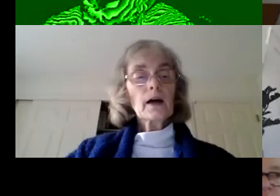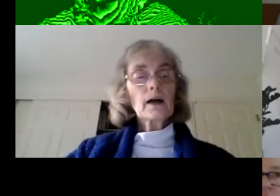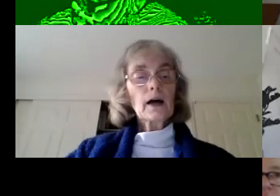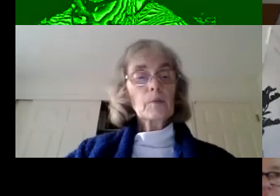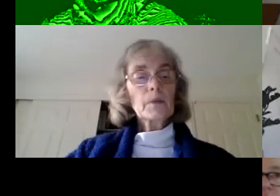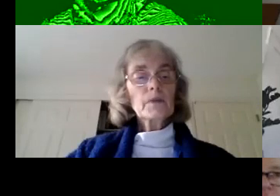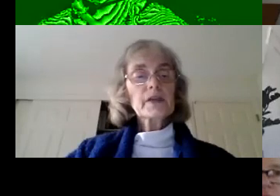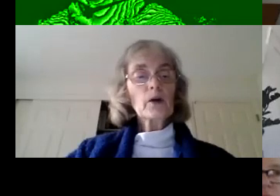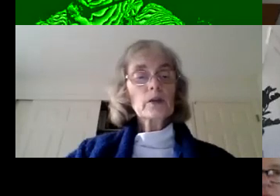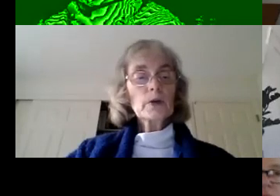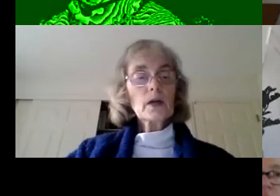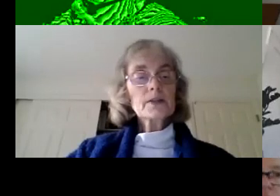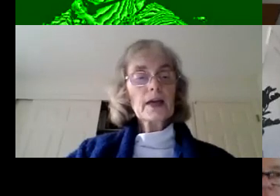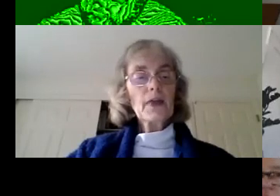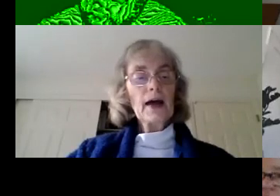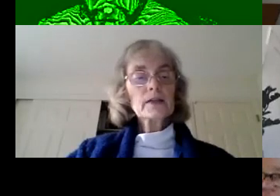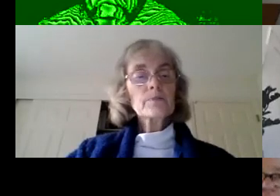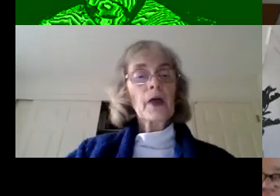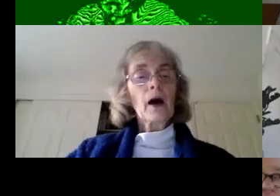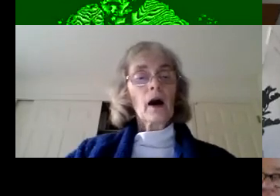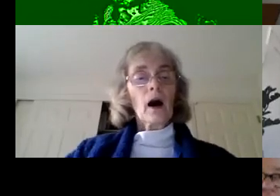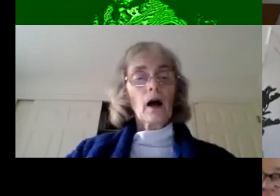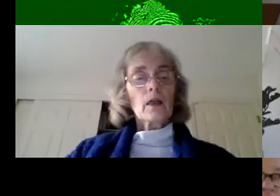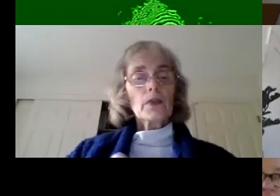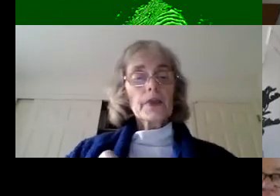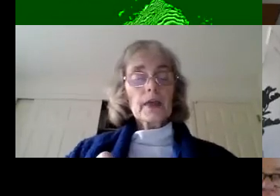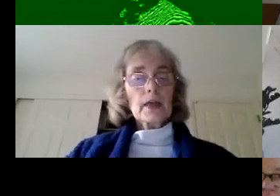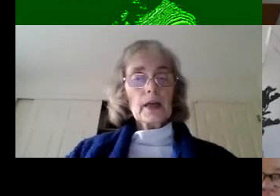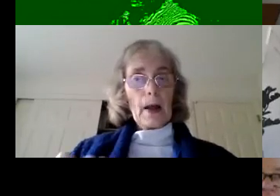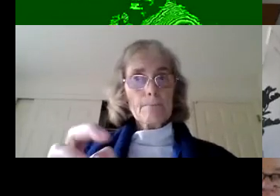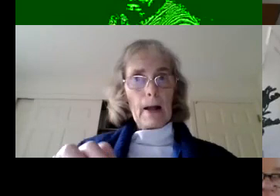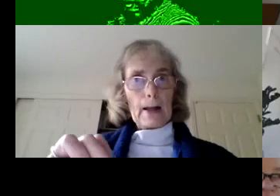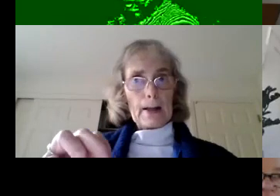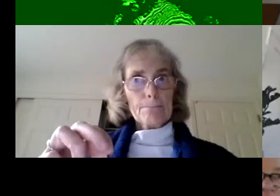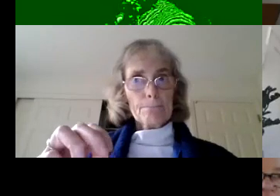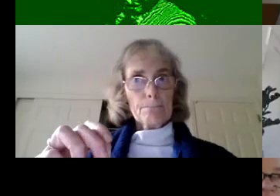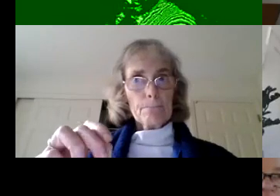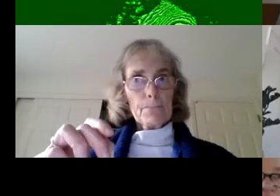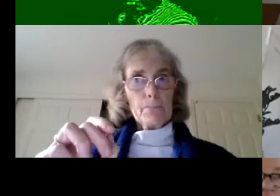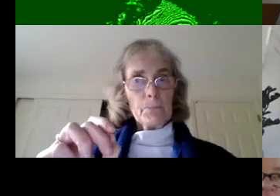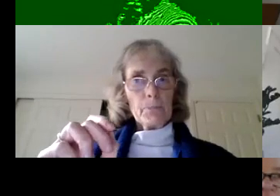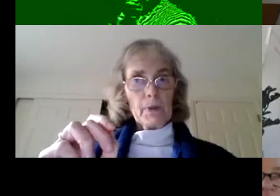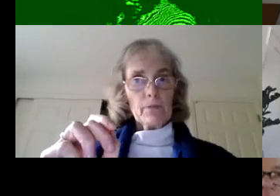This is Karen Lewis. I'll take that. The